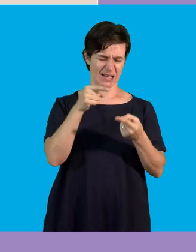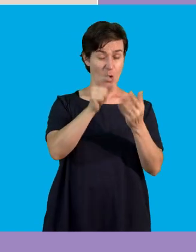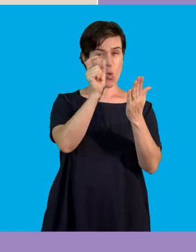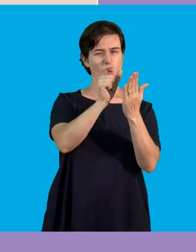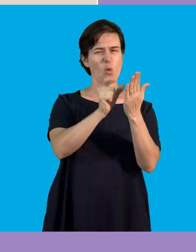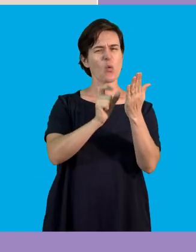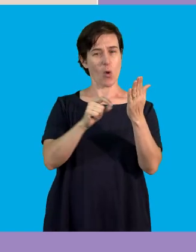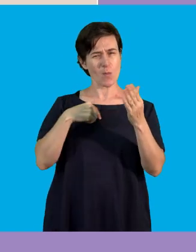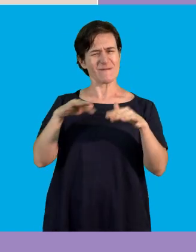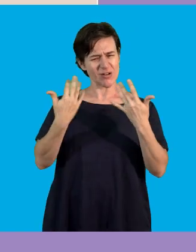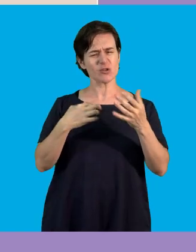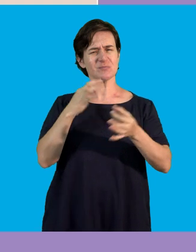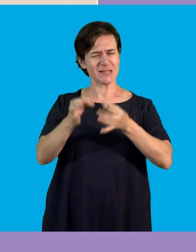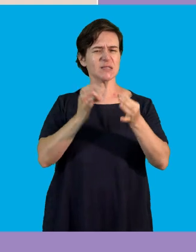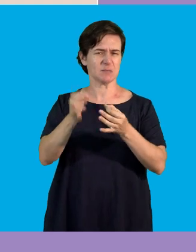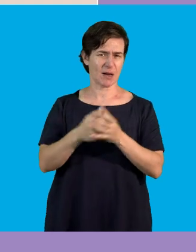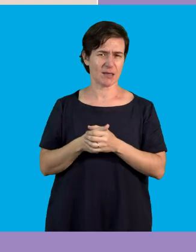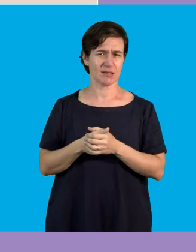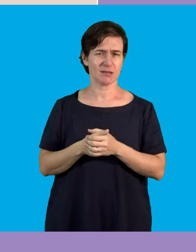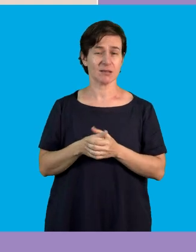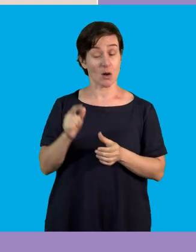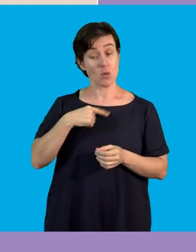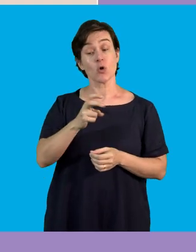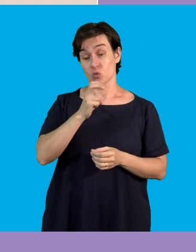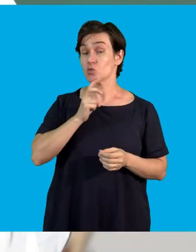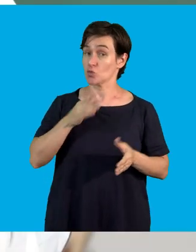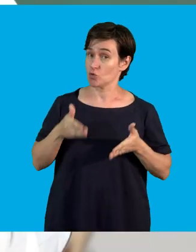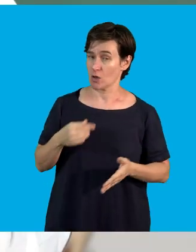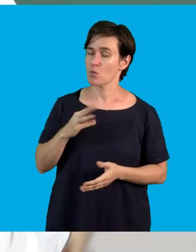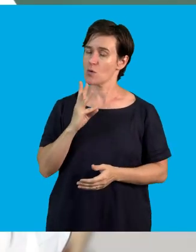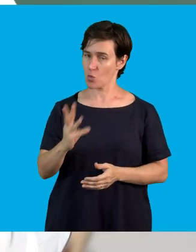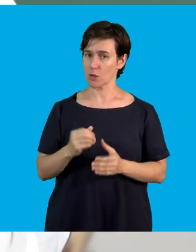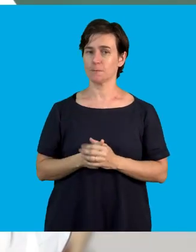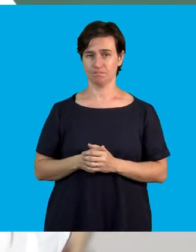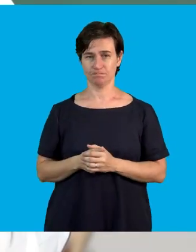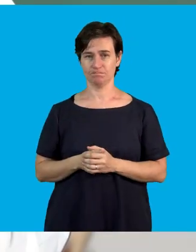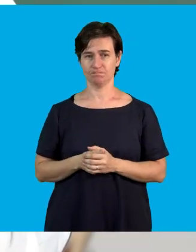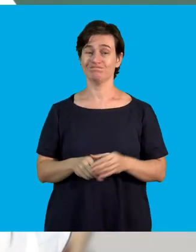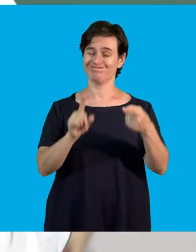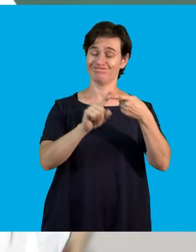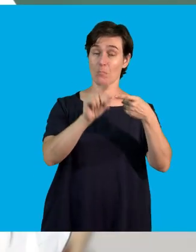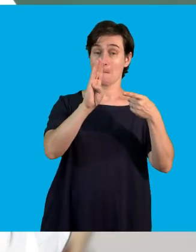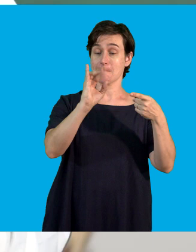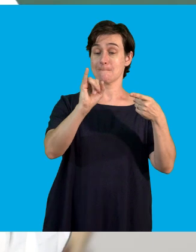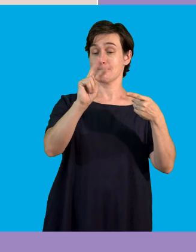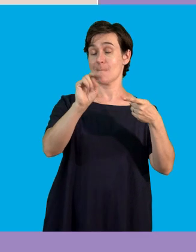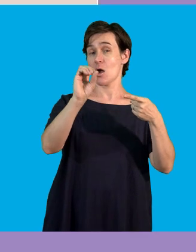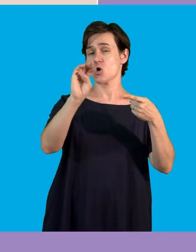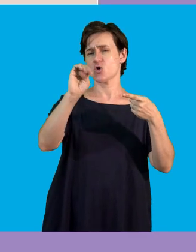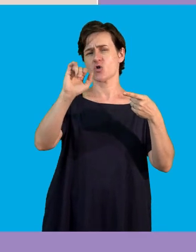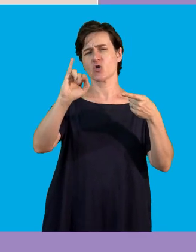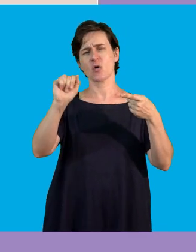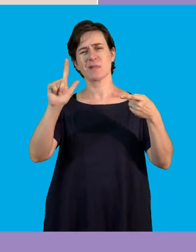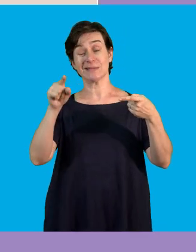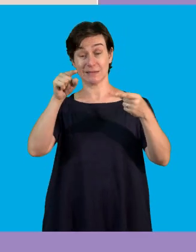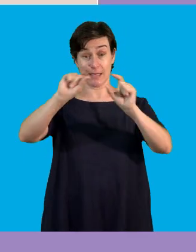These are words that we've just been speaking about, and they are words that we're going to use as we continue with this lesson. A